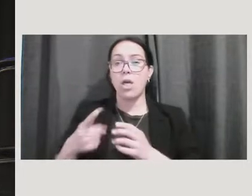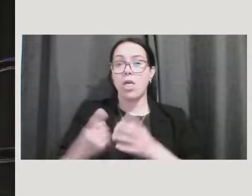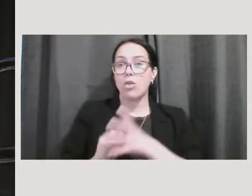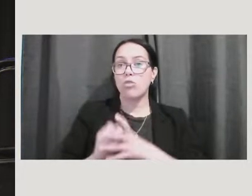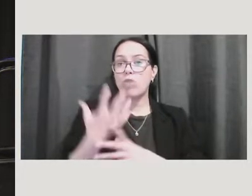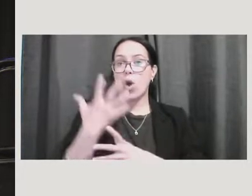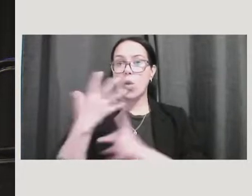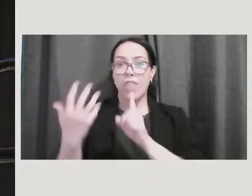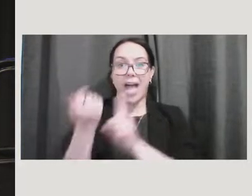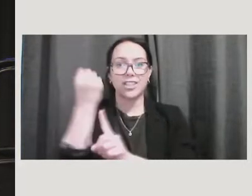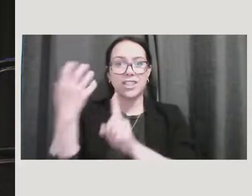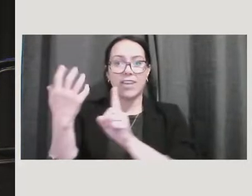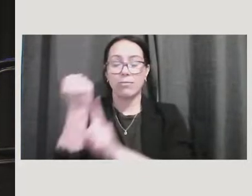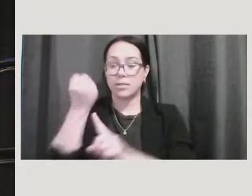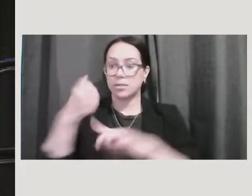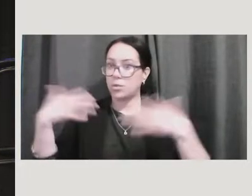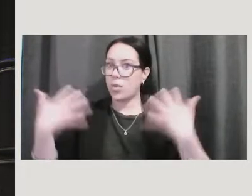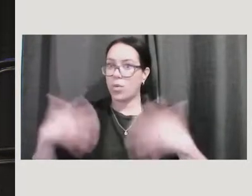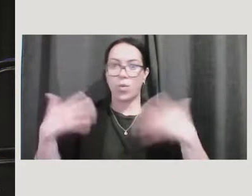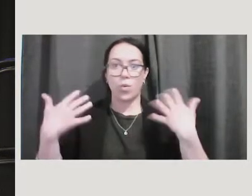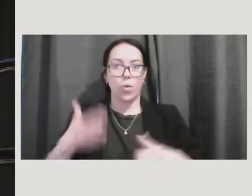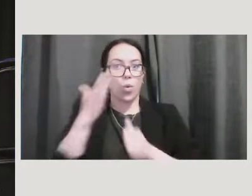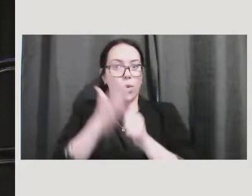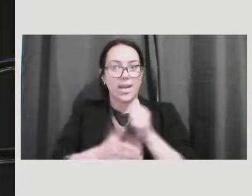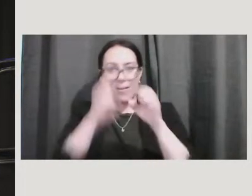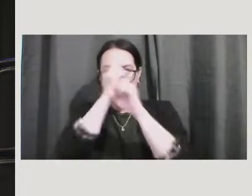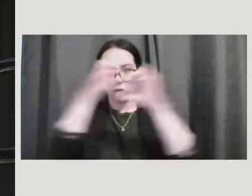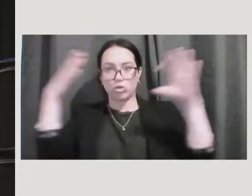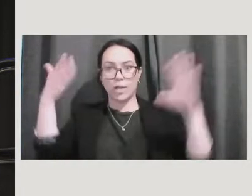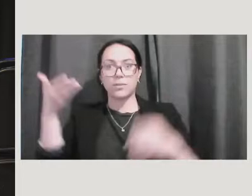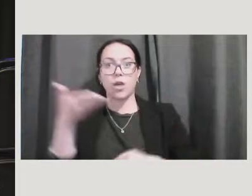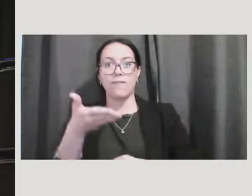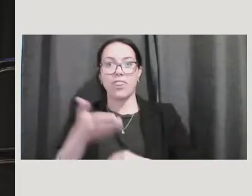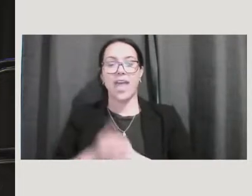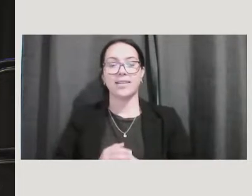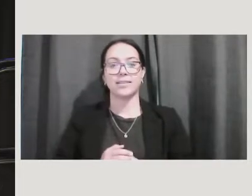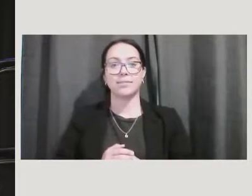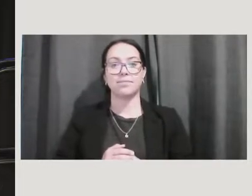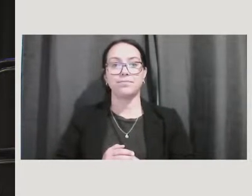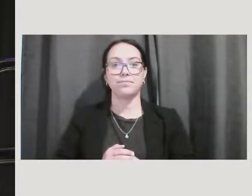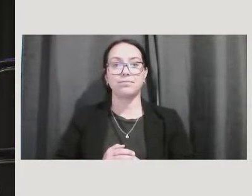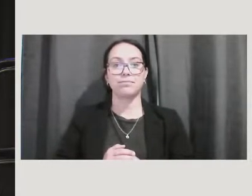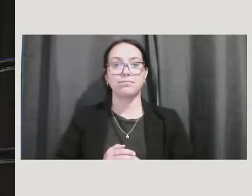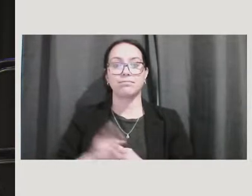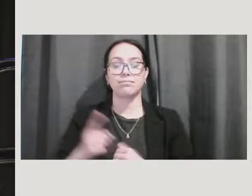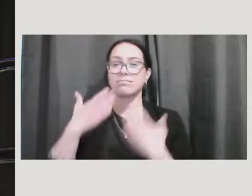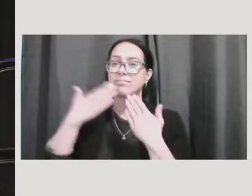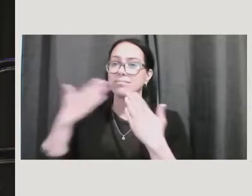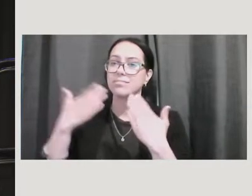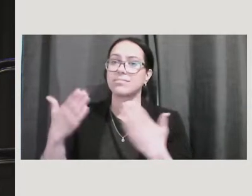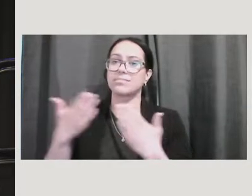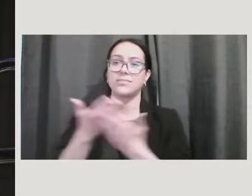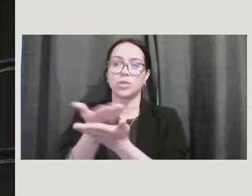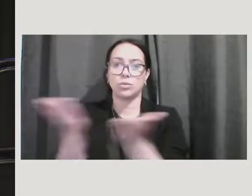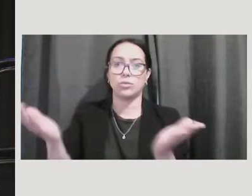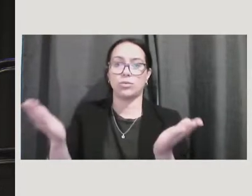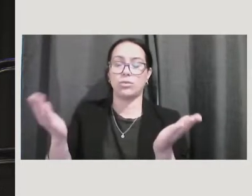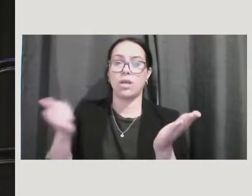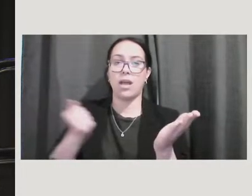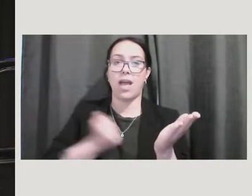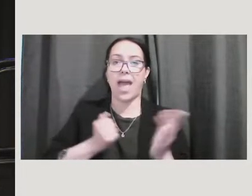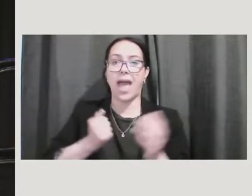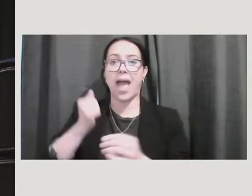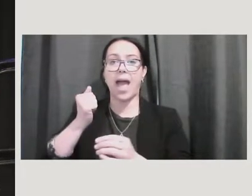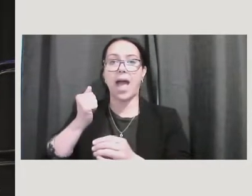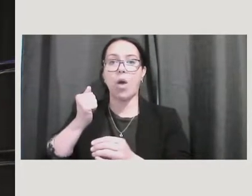than we could have dreamed of Milo lover to my colleagues here and to the others who made this happen